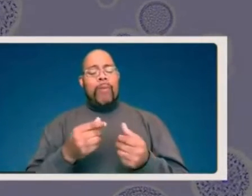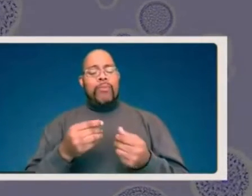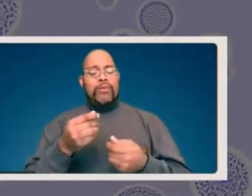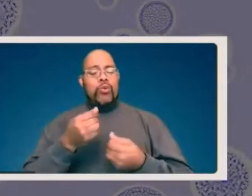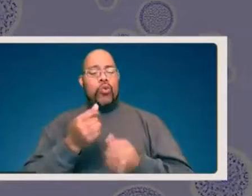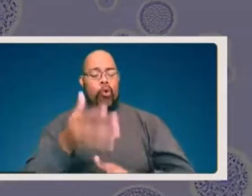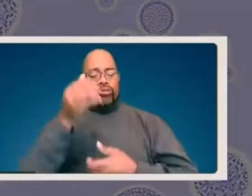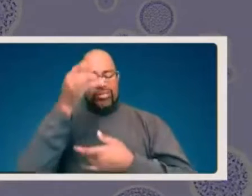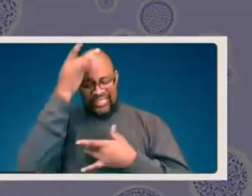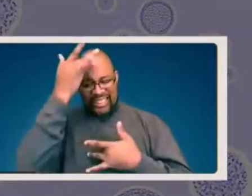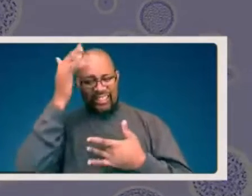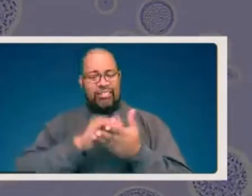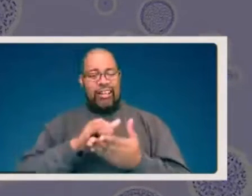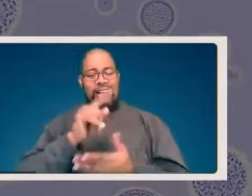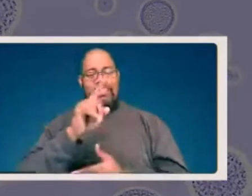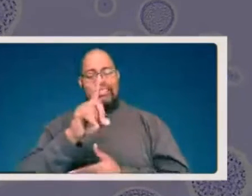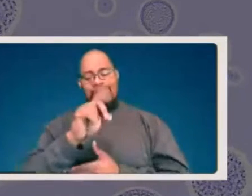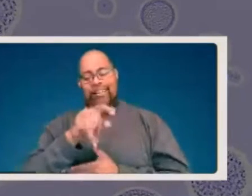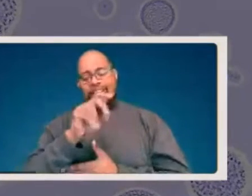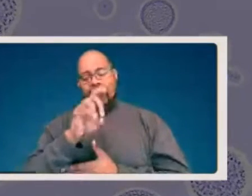cell, such as a dendritic cell.